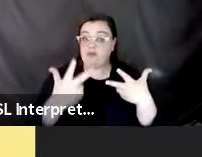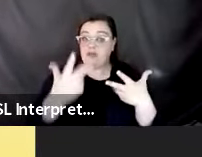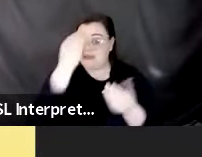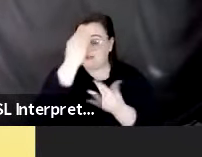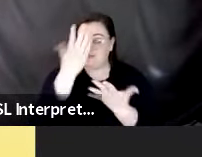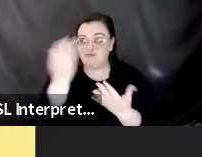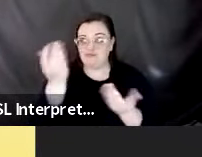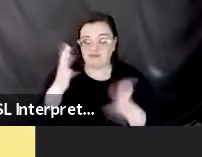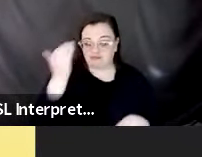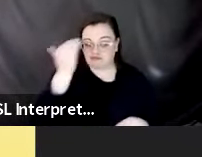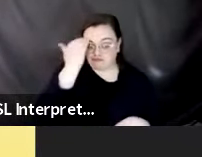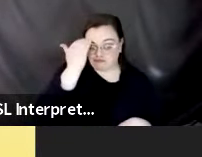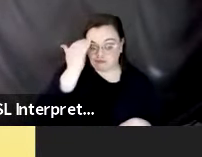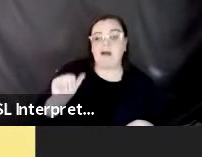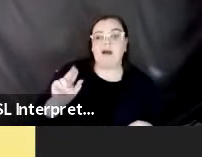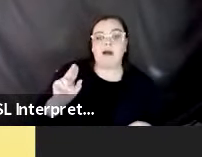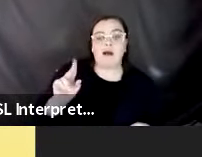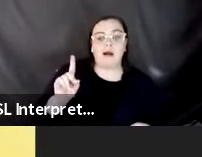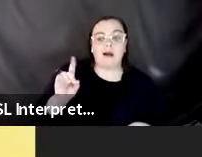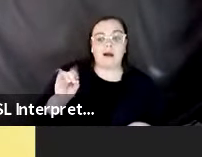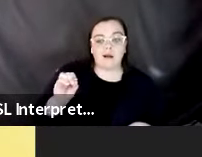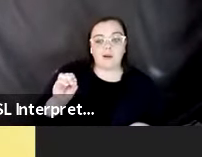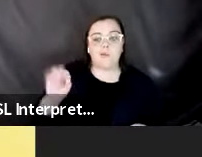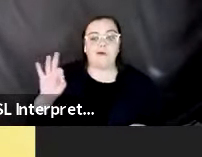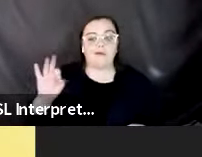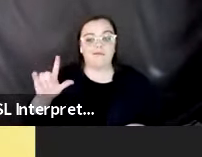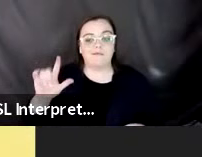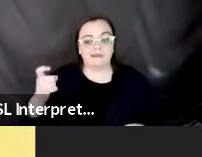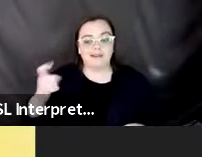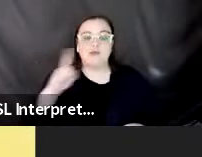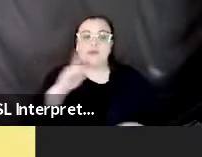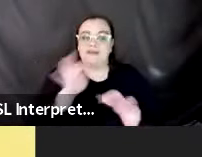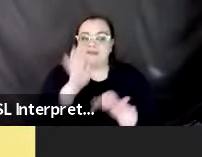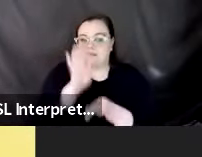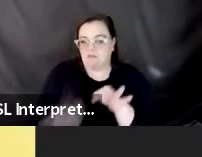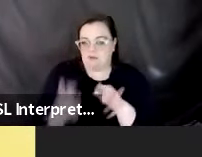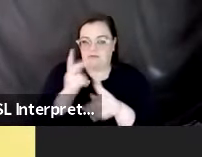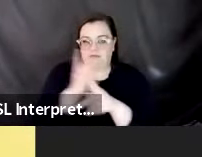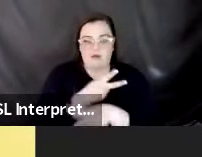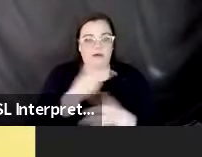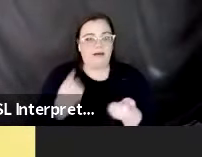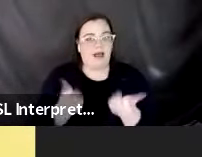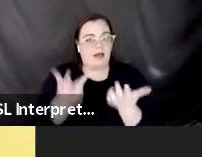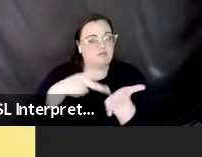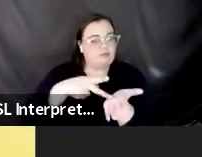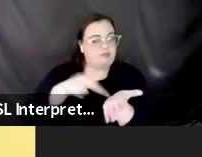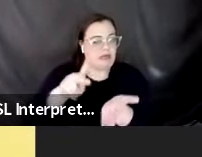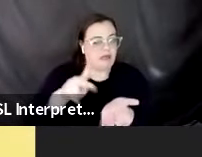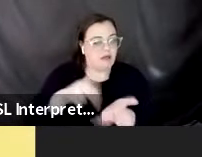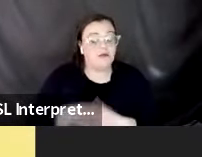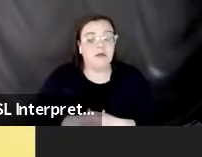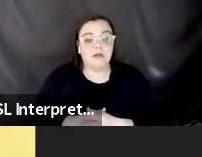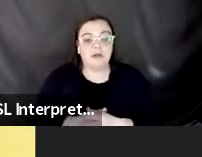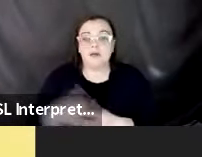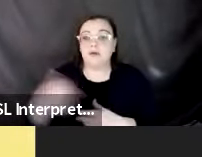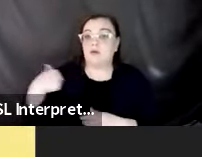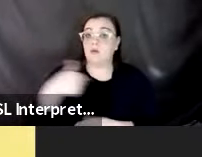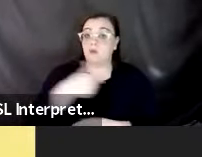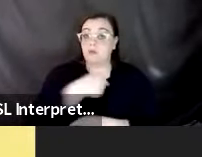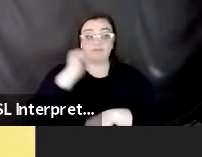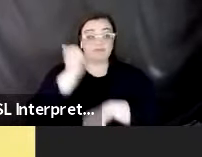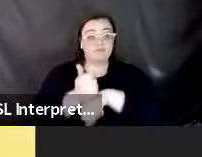the AudioFlex is going to make it very simple to figure out what payment's going to be. In fact, we created an